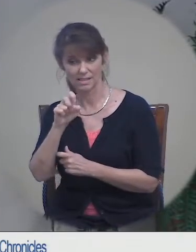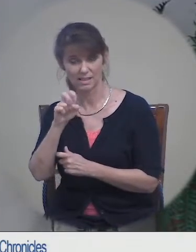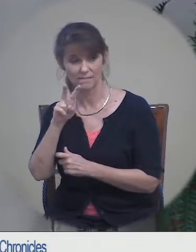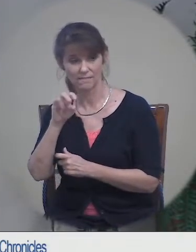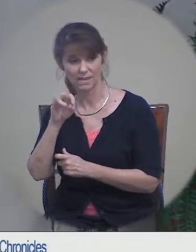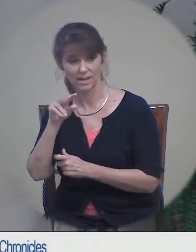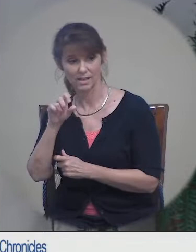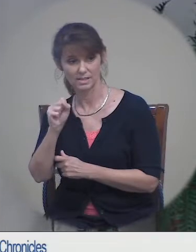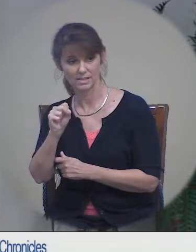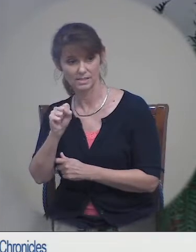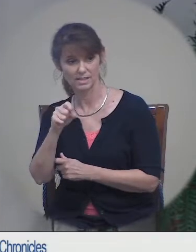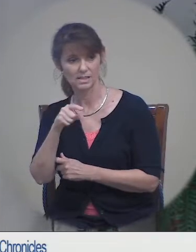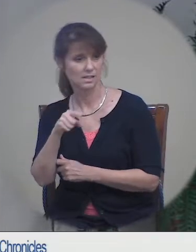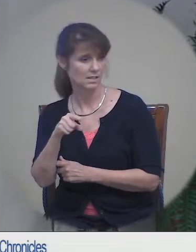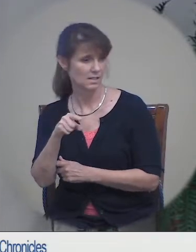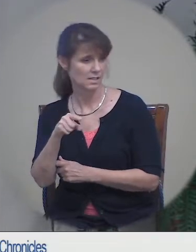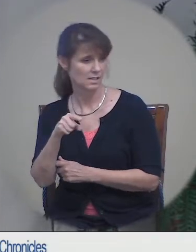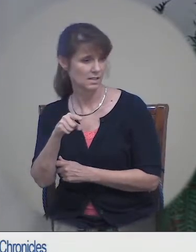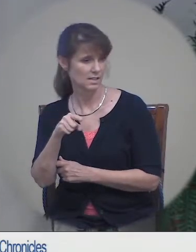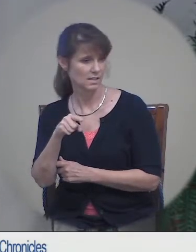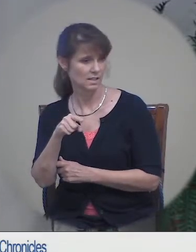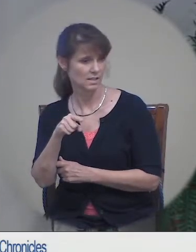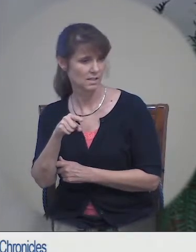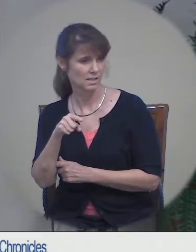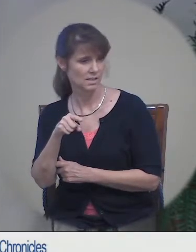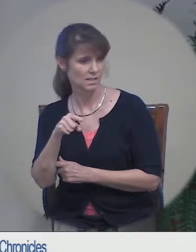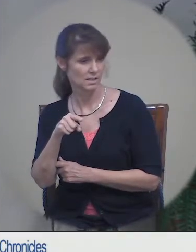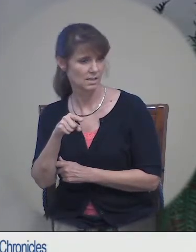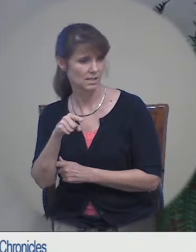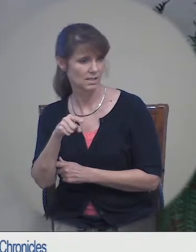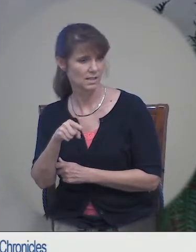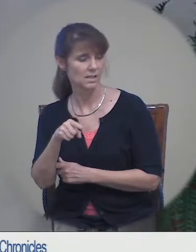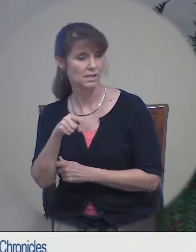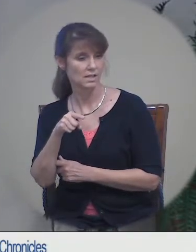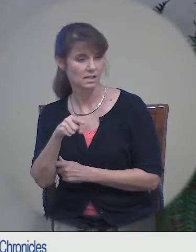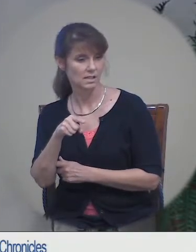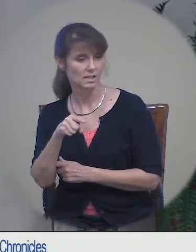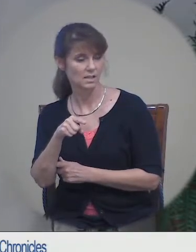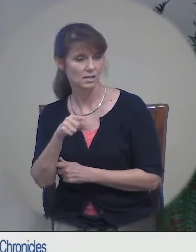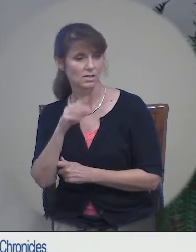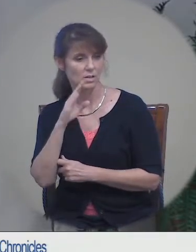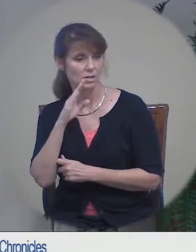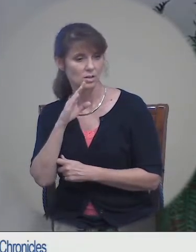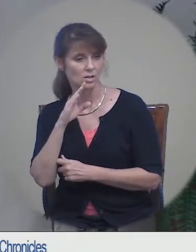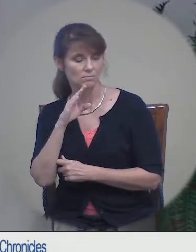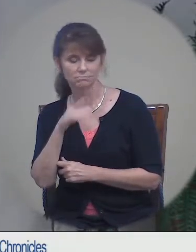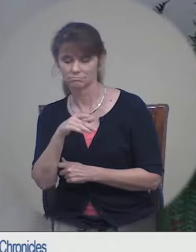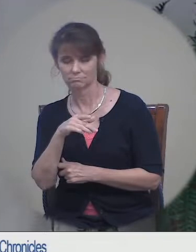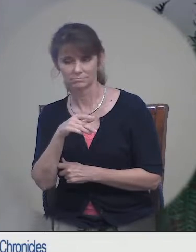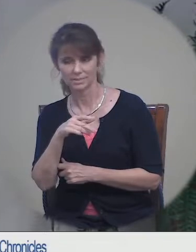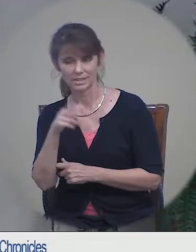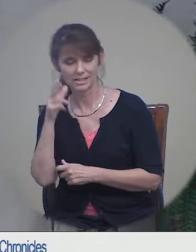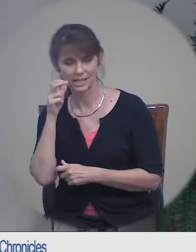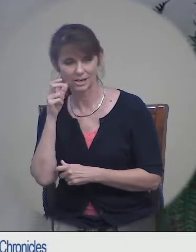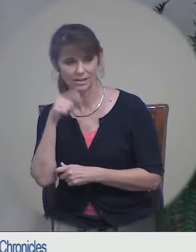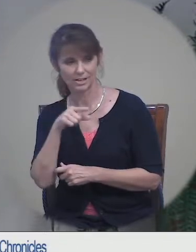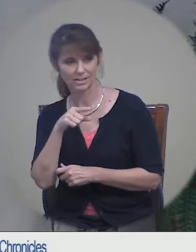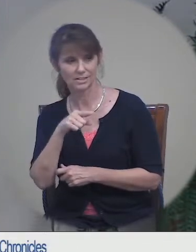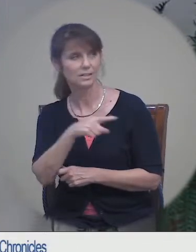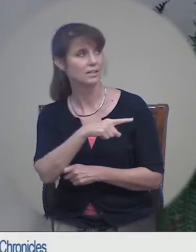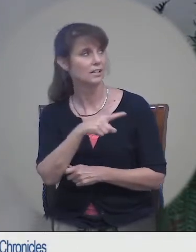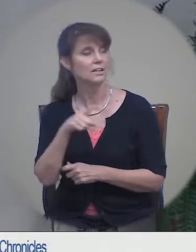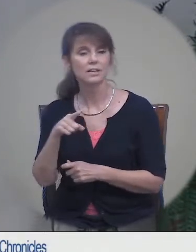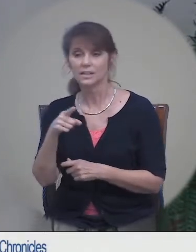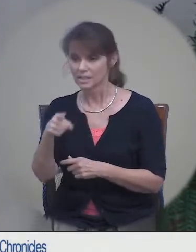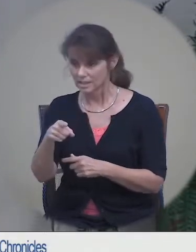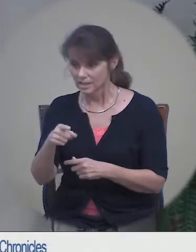obeyed the commandment to sanctify themselves, but the priests did not. Yeah, we're going to see that in just a minute, right? So apparently,